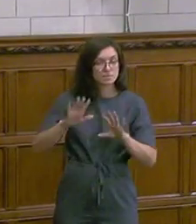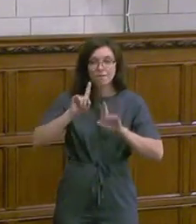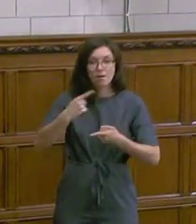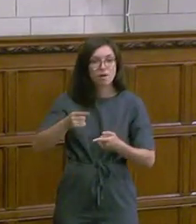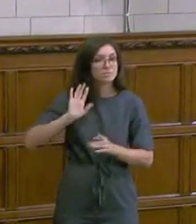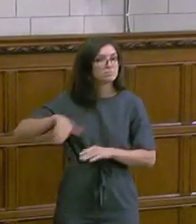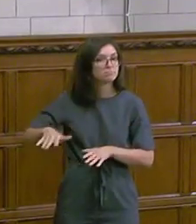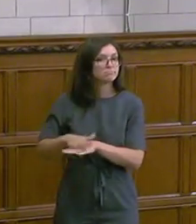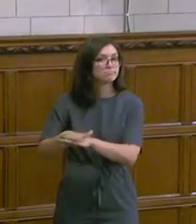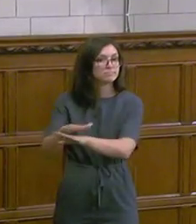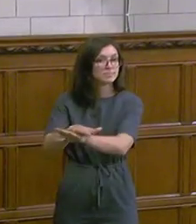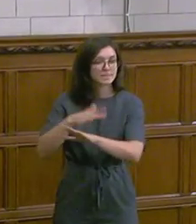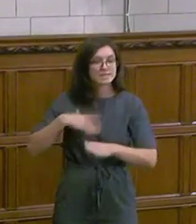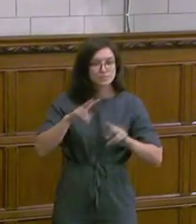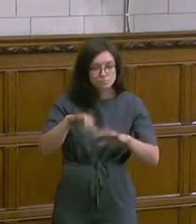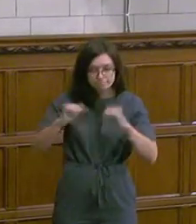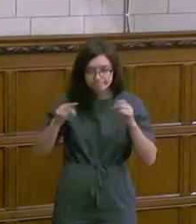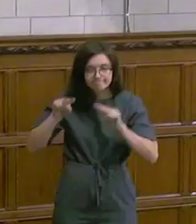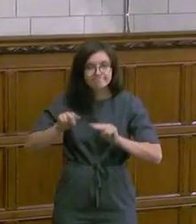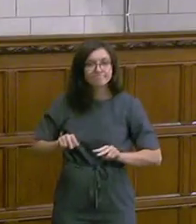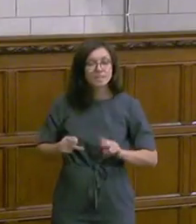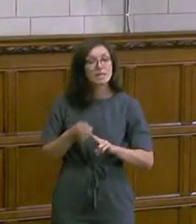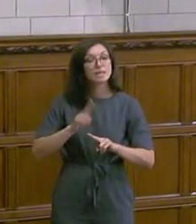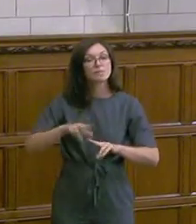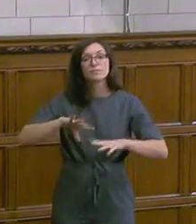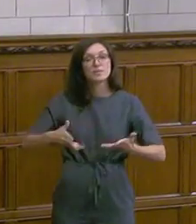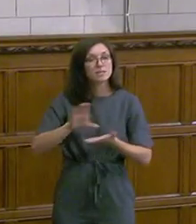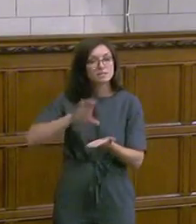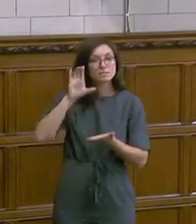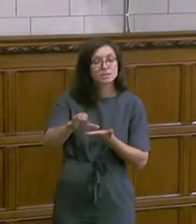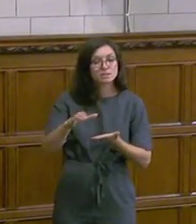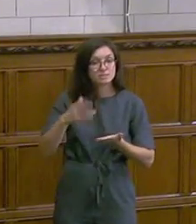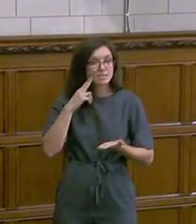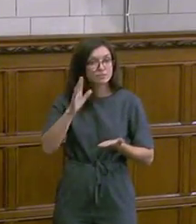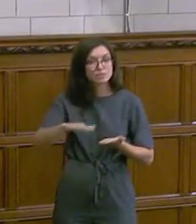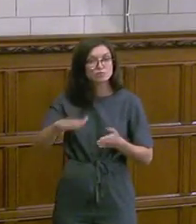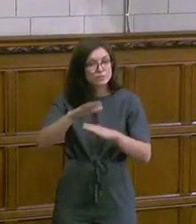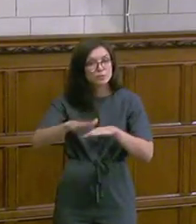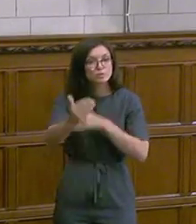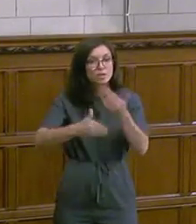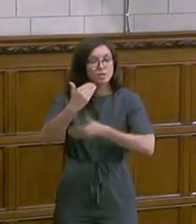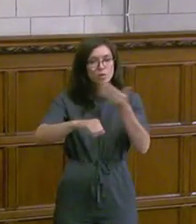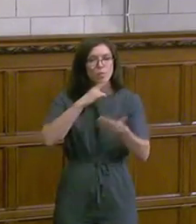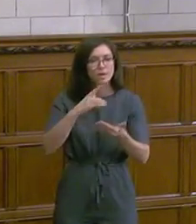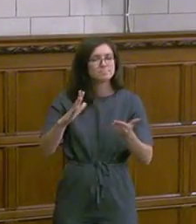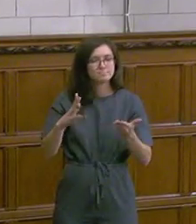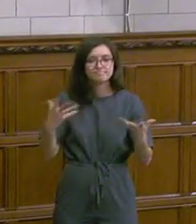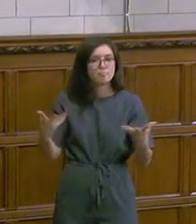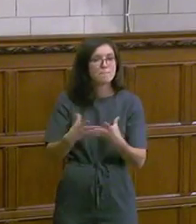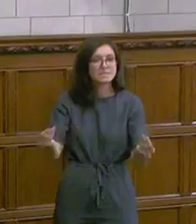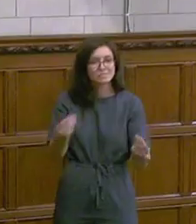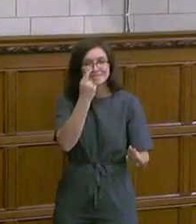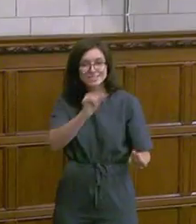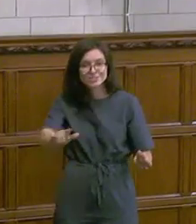to invest in deaf children's futures is likely to result in a generation of lost potential." The NDC